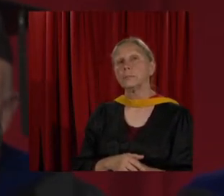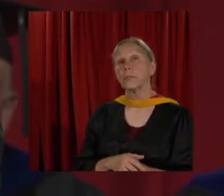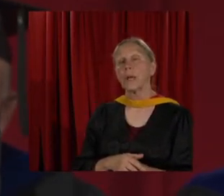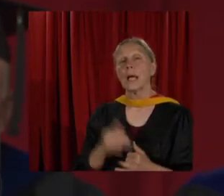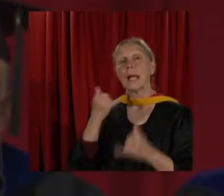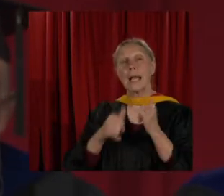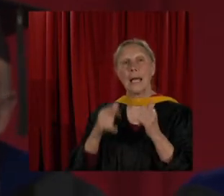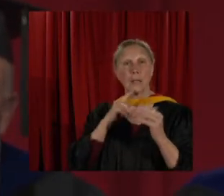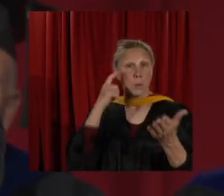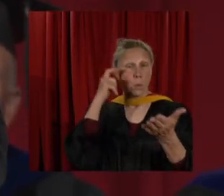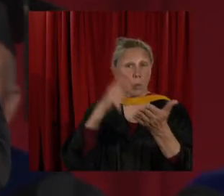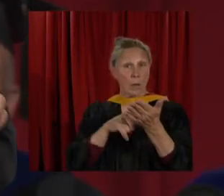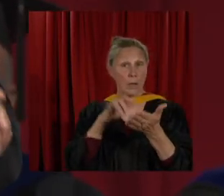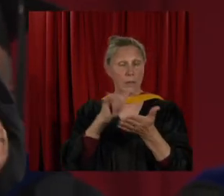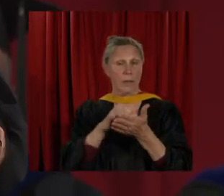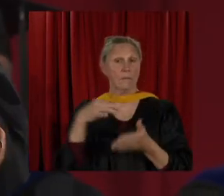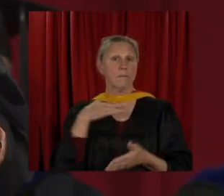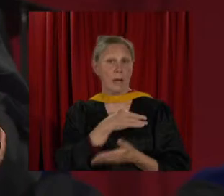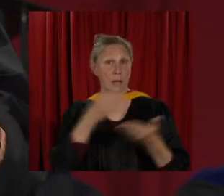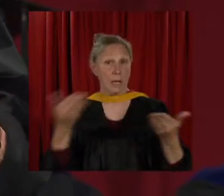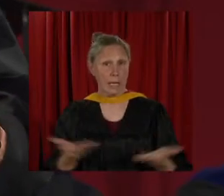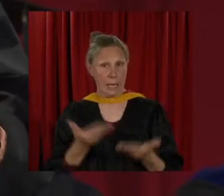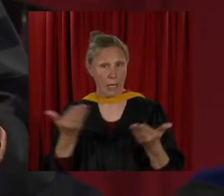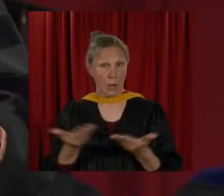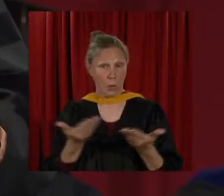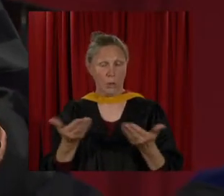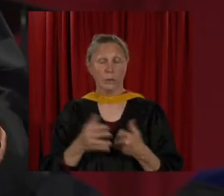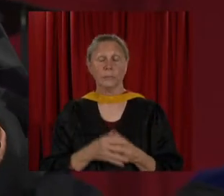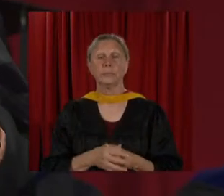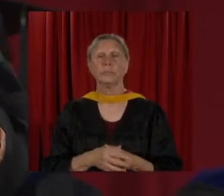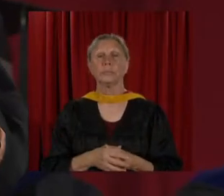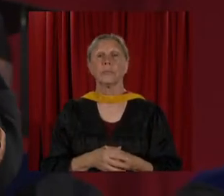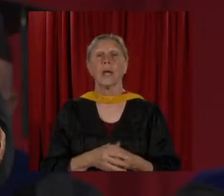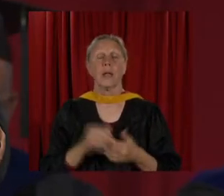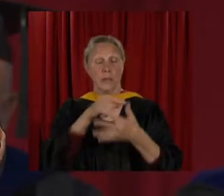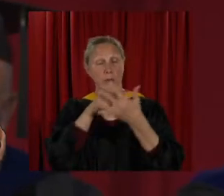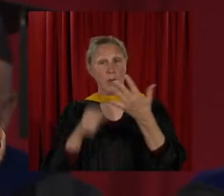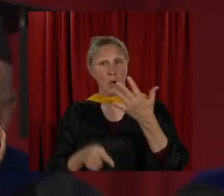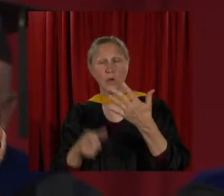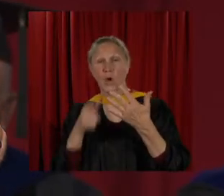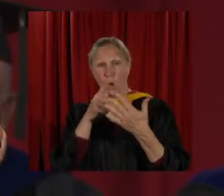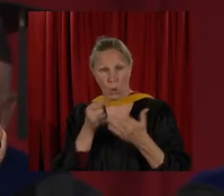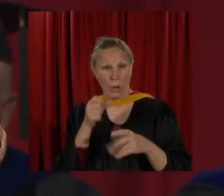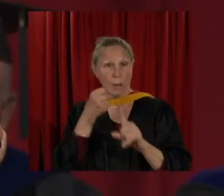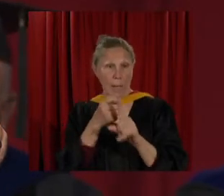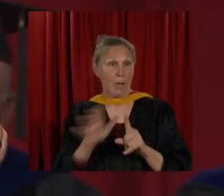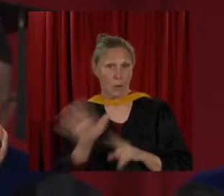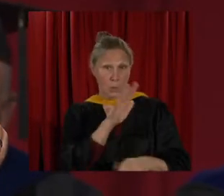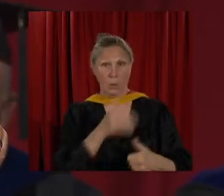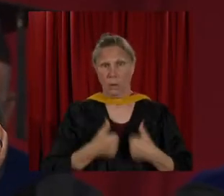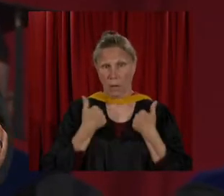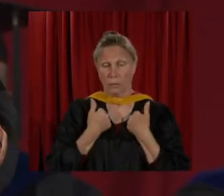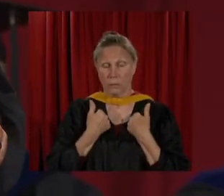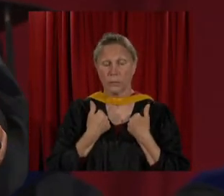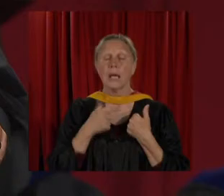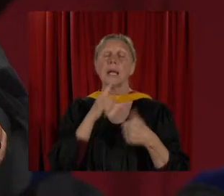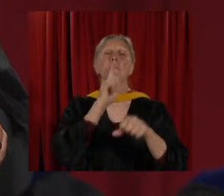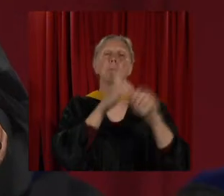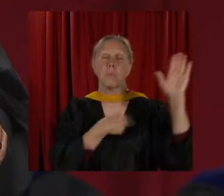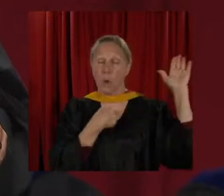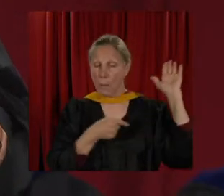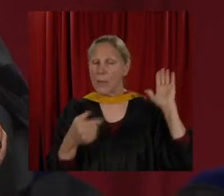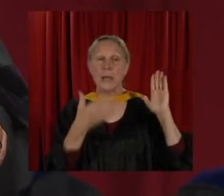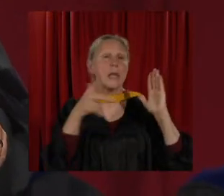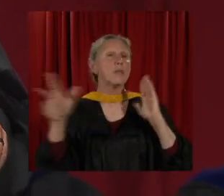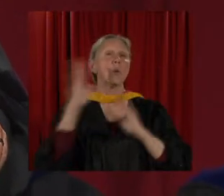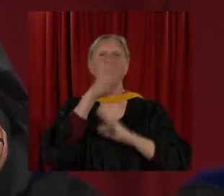Finally, I would like to recognize the faculty of Fulbright College of Arts and Sciences. These are the ones who make all the difference in your lives, and I promise you they are the best